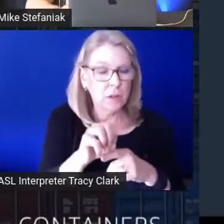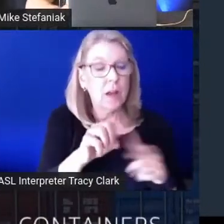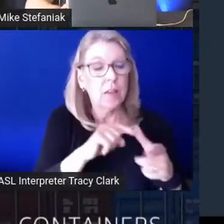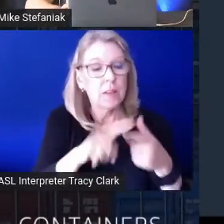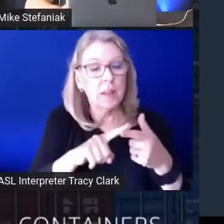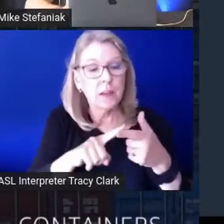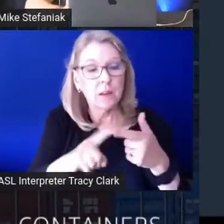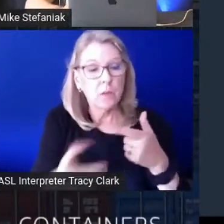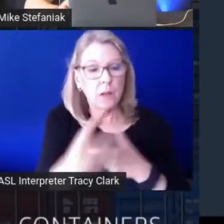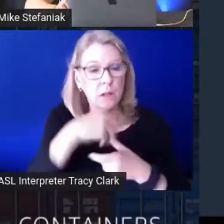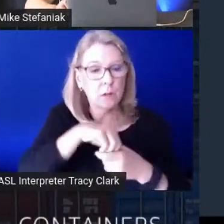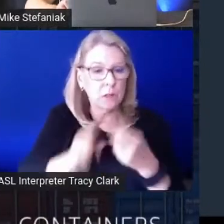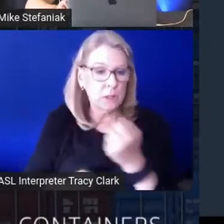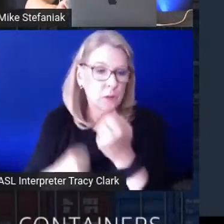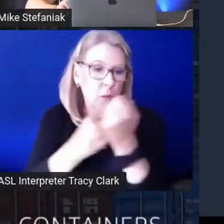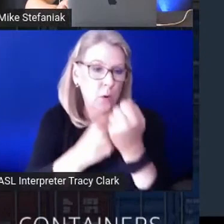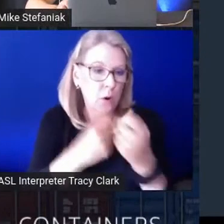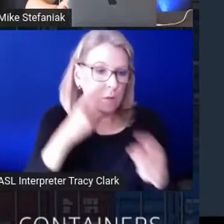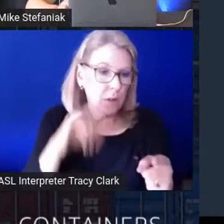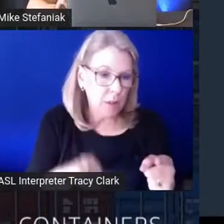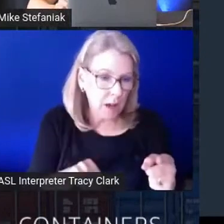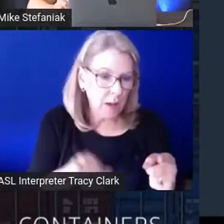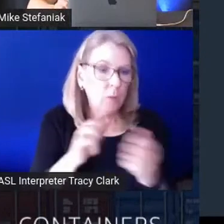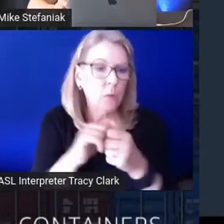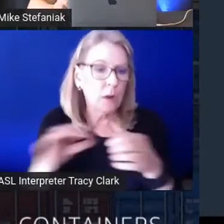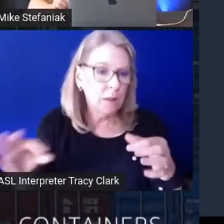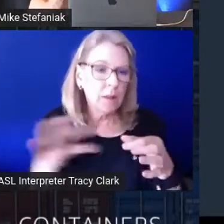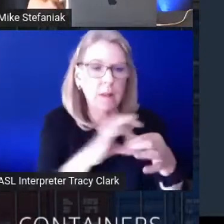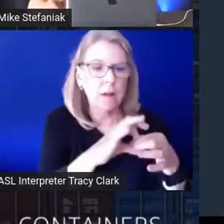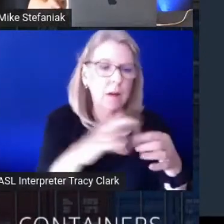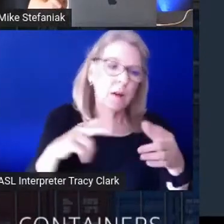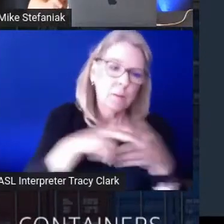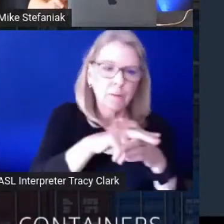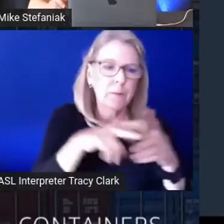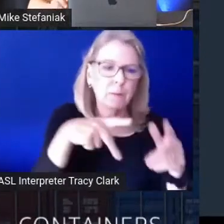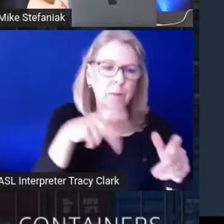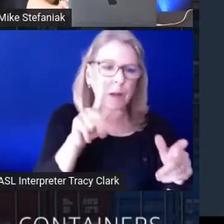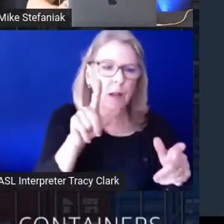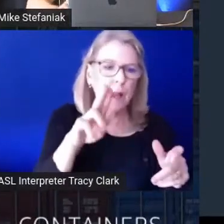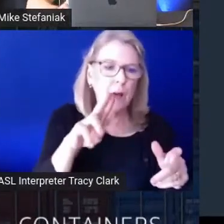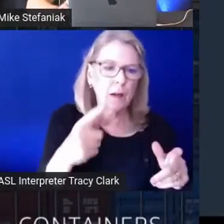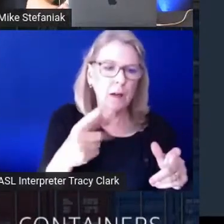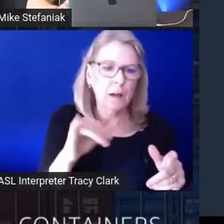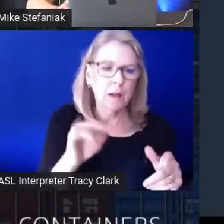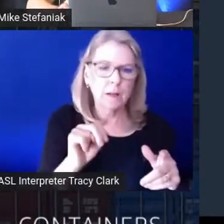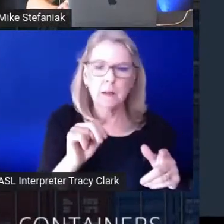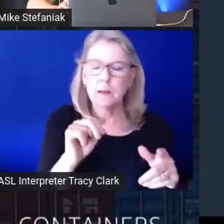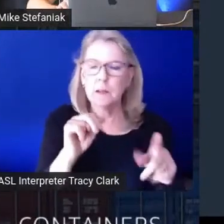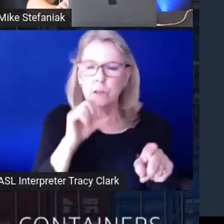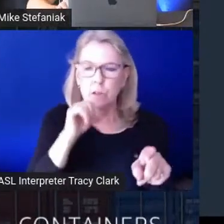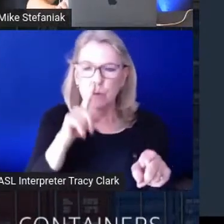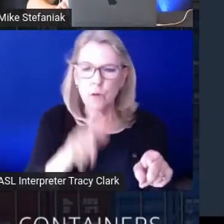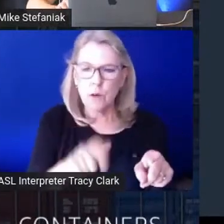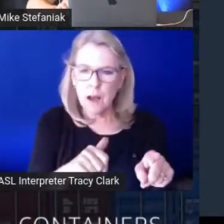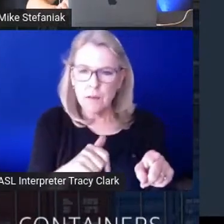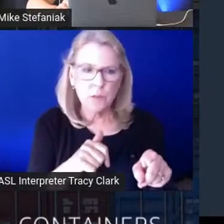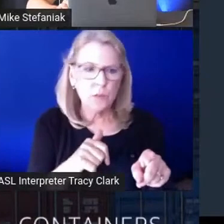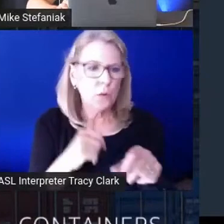CNI plugin. So you no longer have to worry about IP addresses as a constraint for achieving full efficiency on your worker